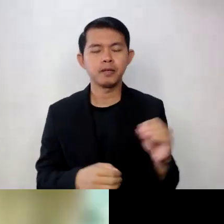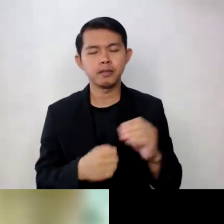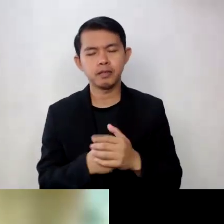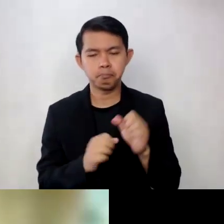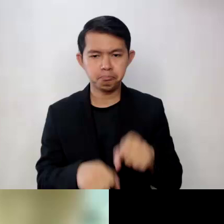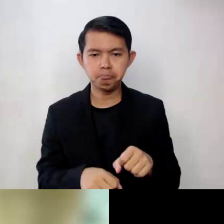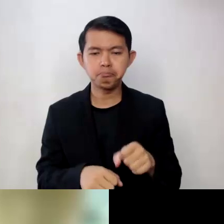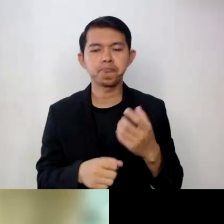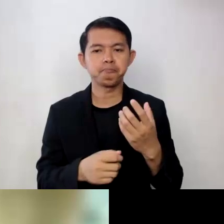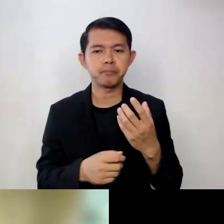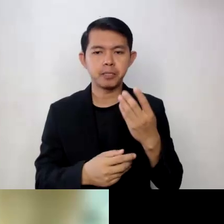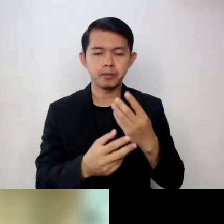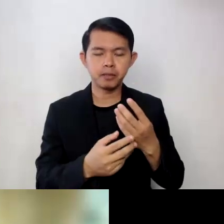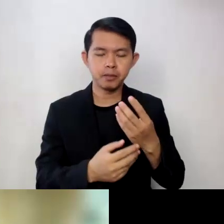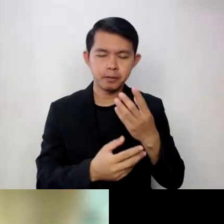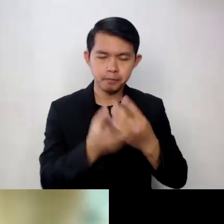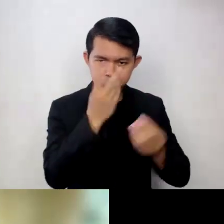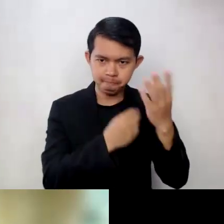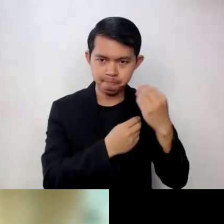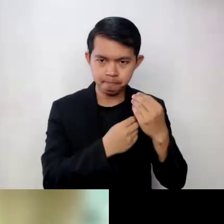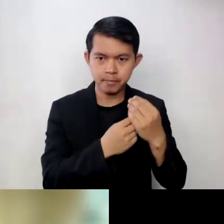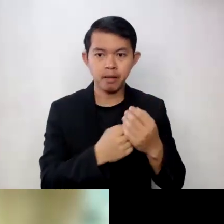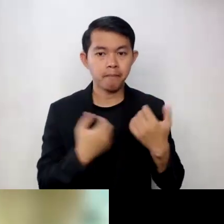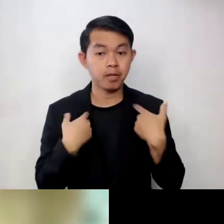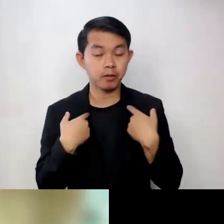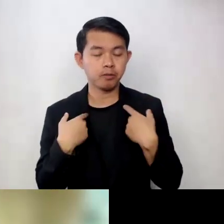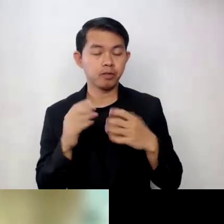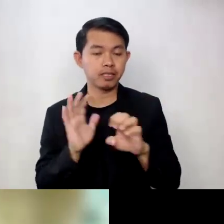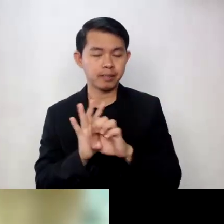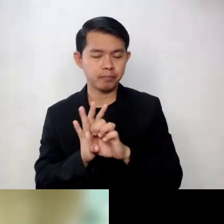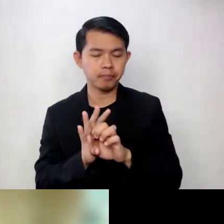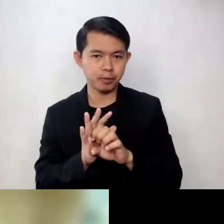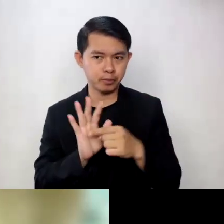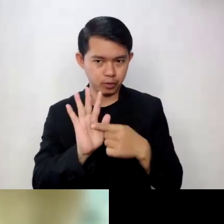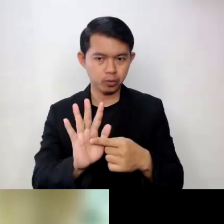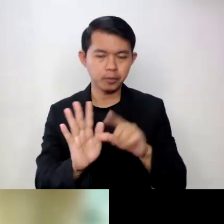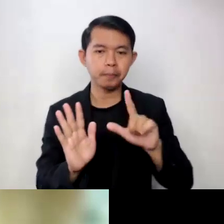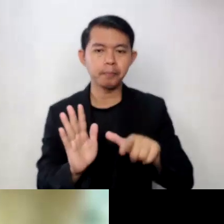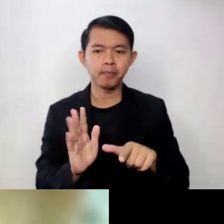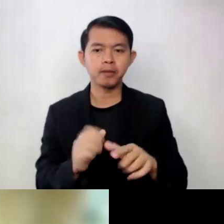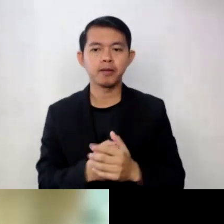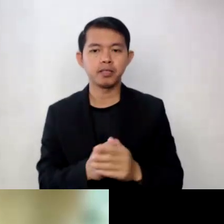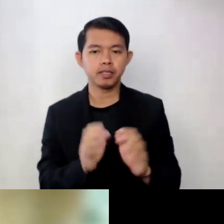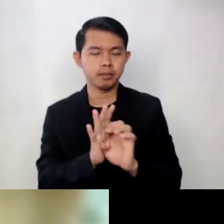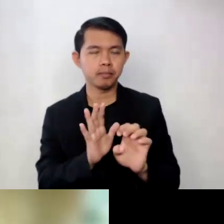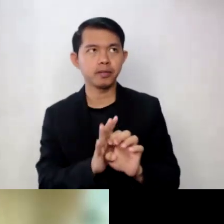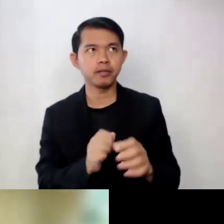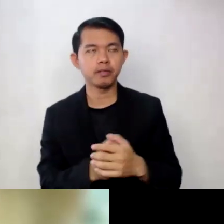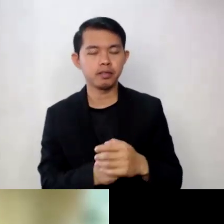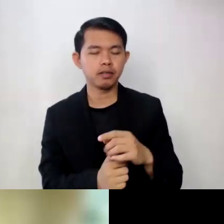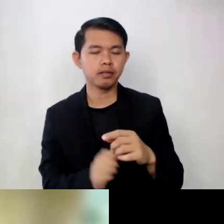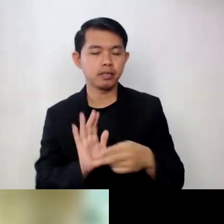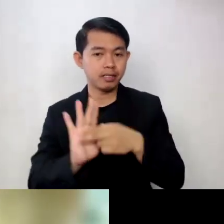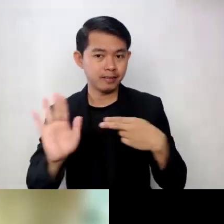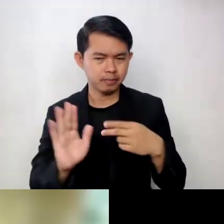sa kanila? I do have some examples here, pero siguro mamaya na lang. Nabanggit na rin yung iba, like for example, yung mga labels natin